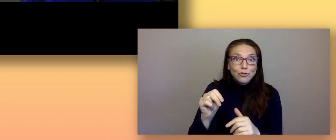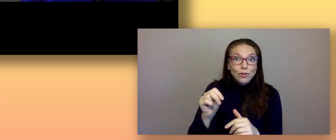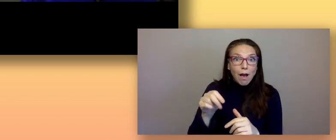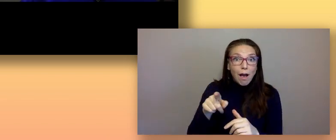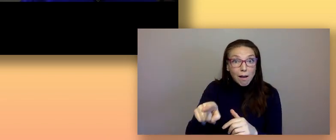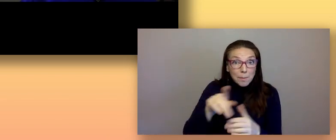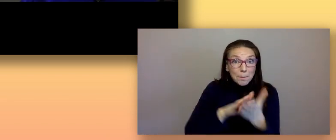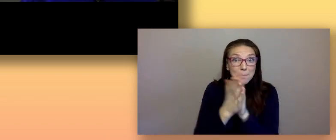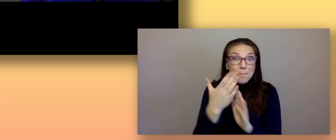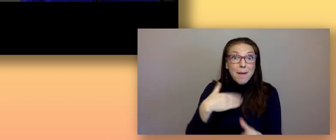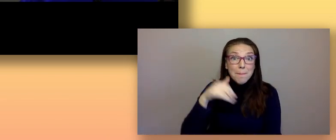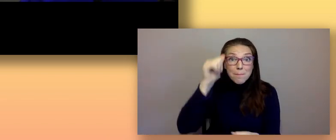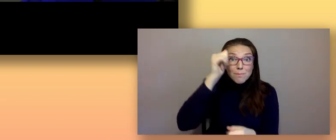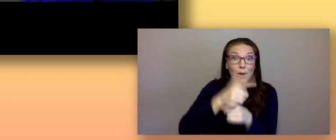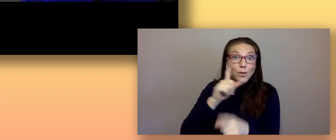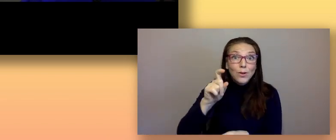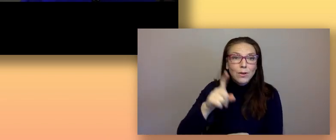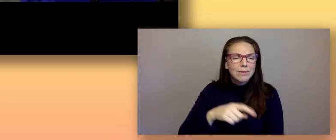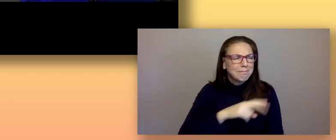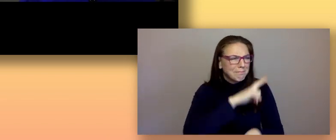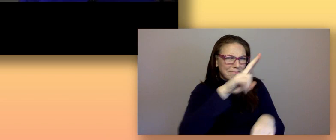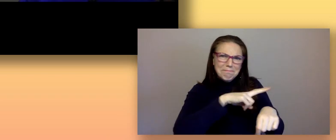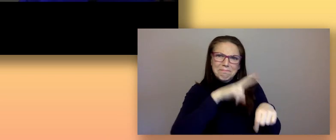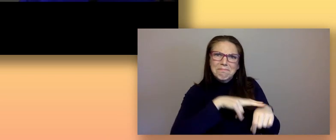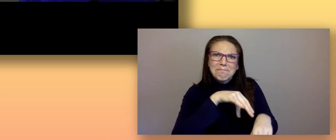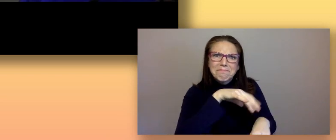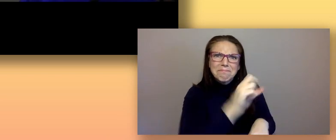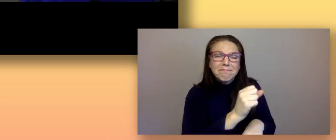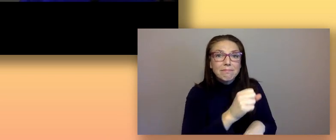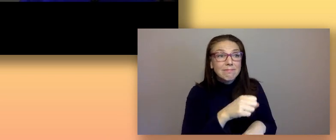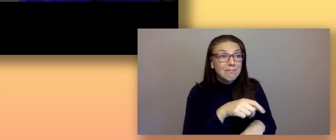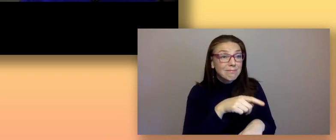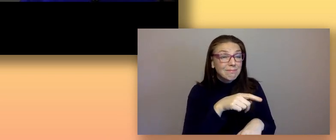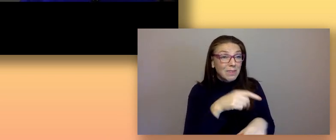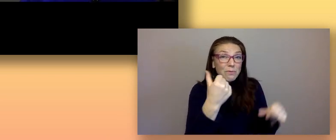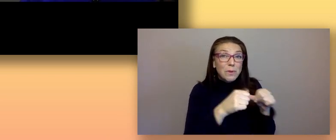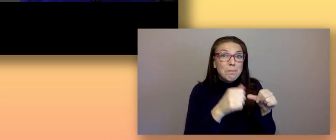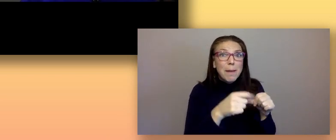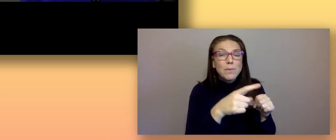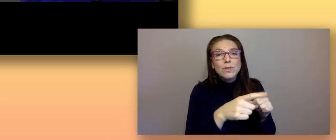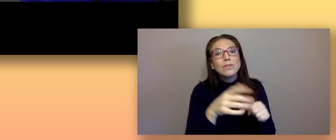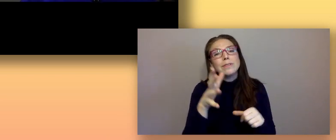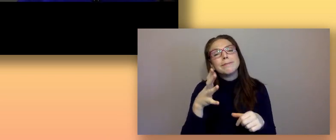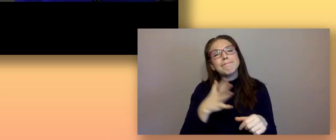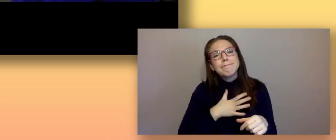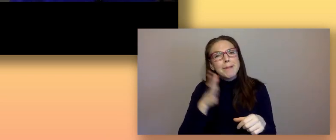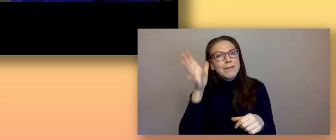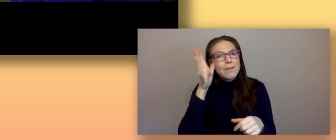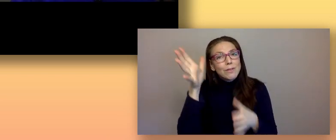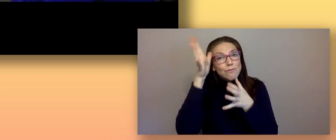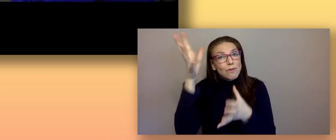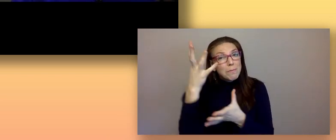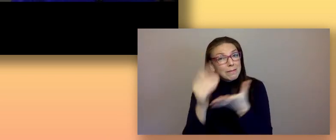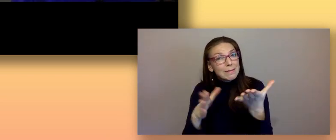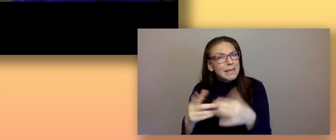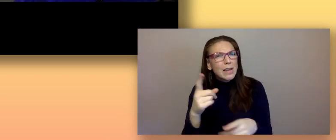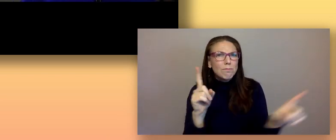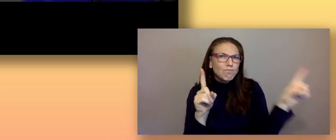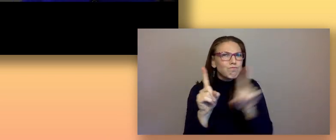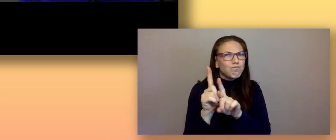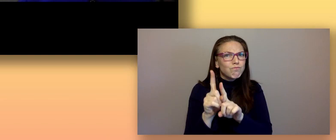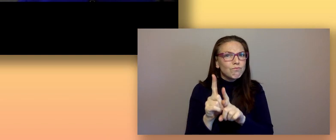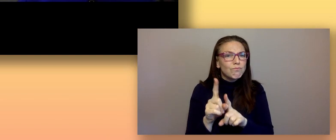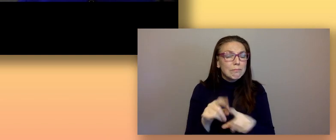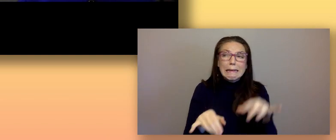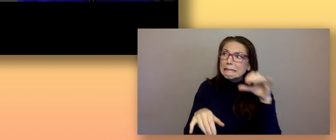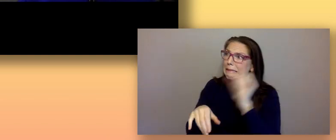can be my brother? Of course. I mean, you were the one who was with me when my father and grandparents died. Yes,